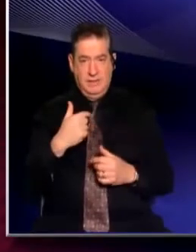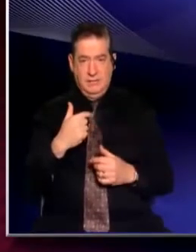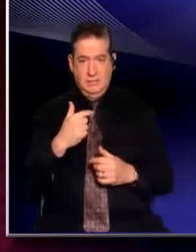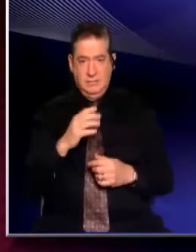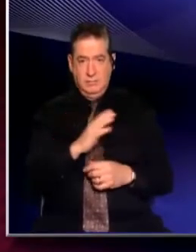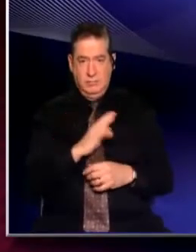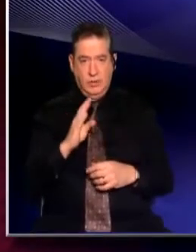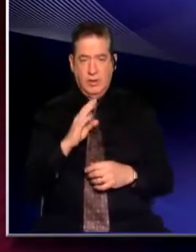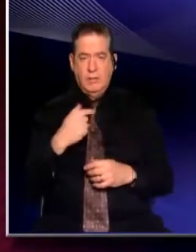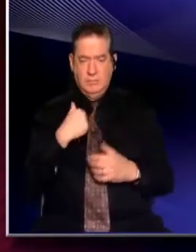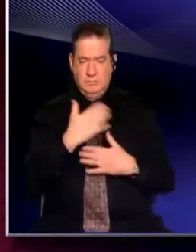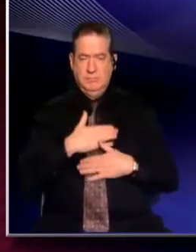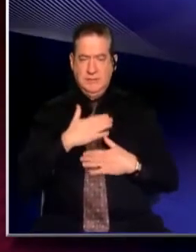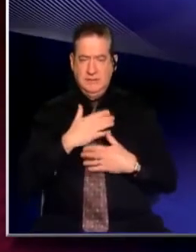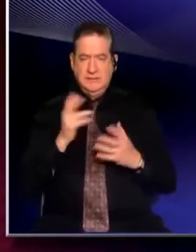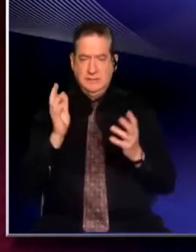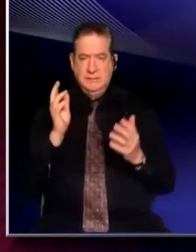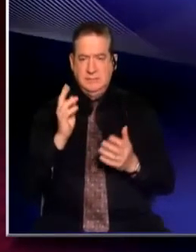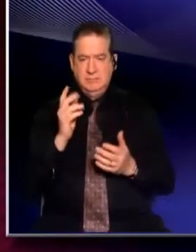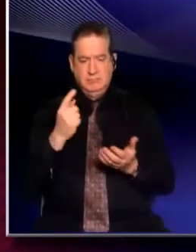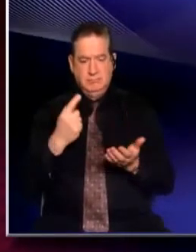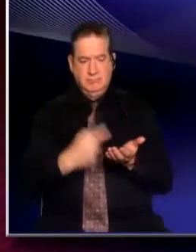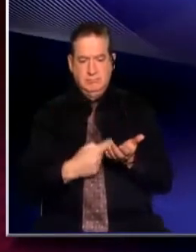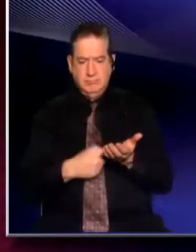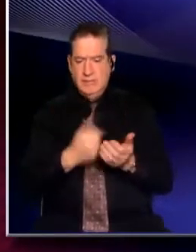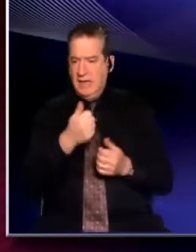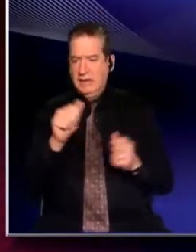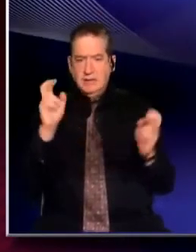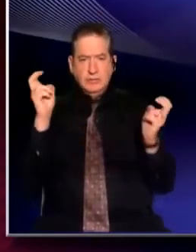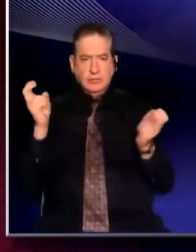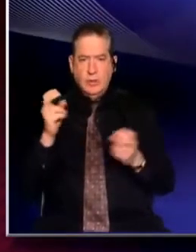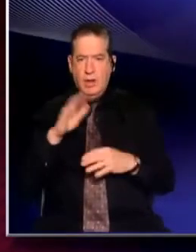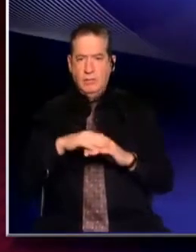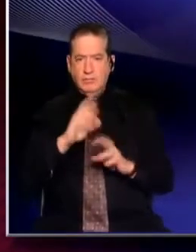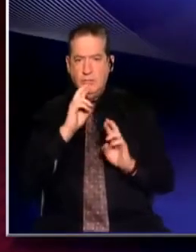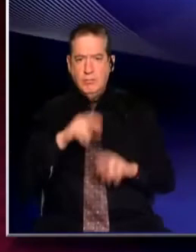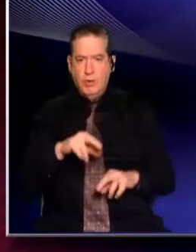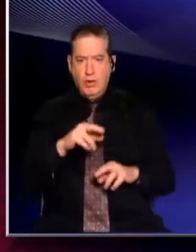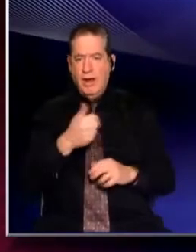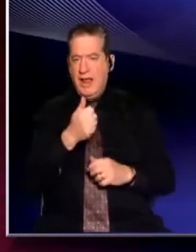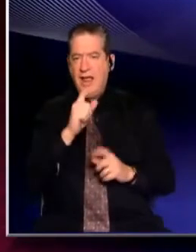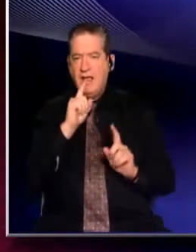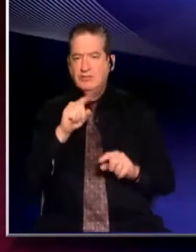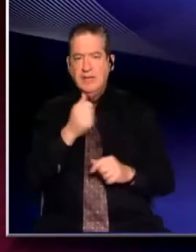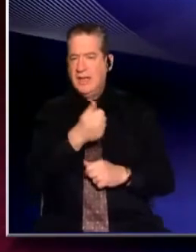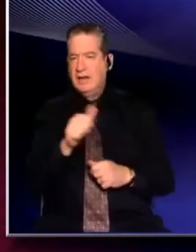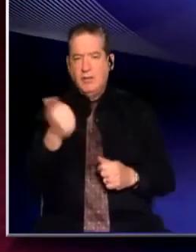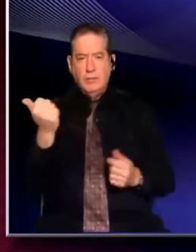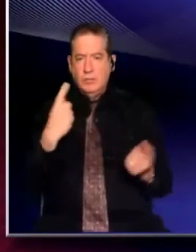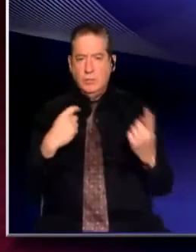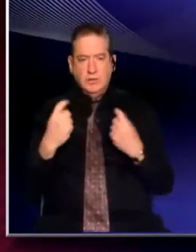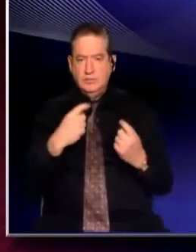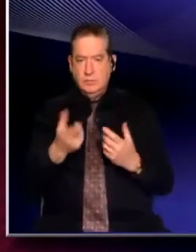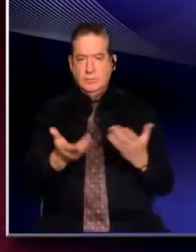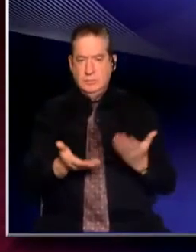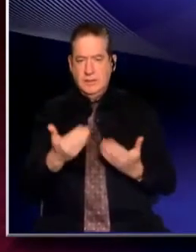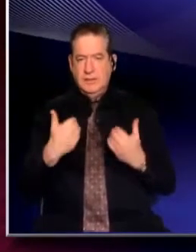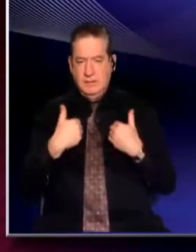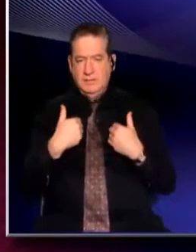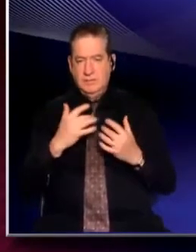pleased to speak to any of the issues on the report or answer any questions you might have or any other questions you might have